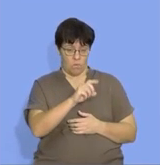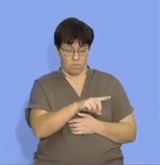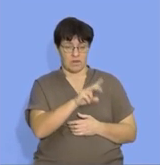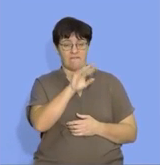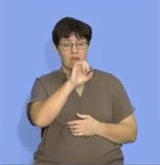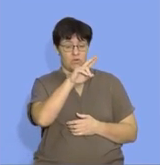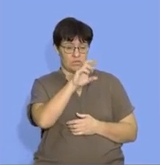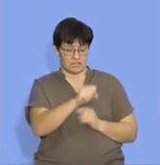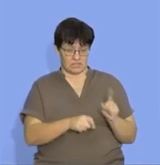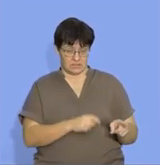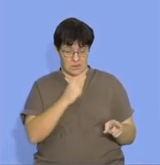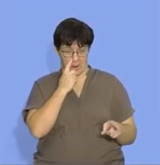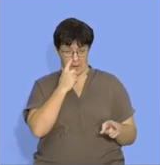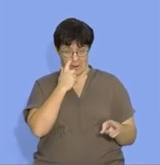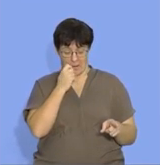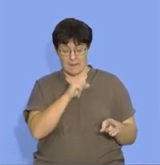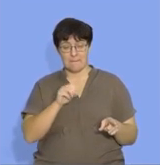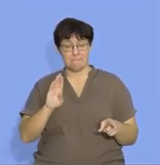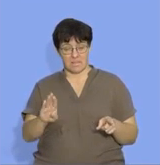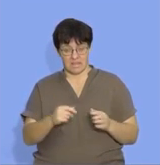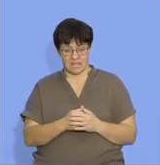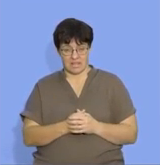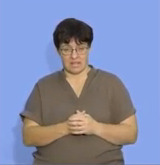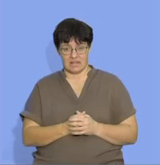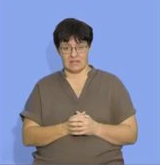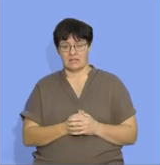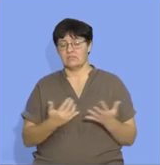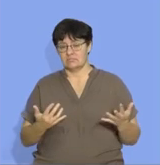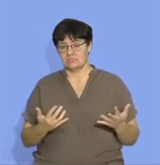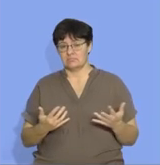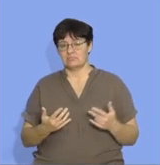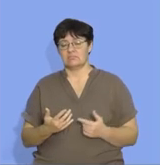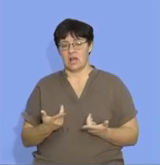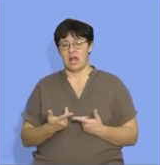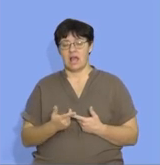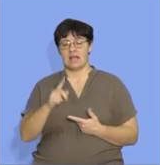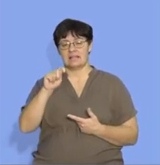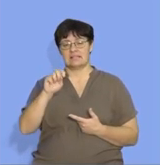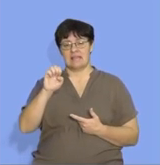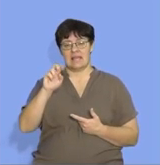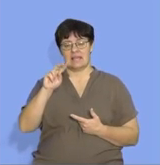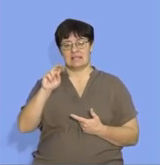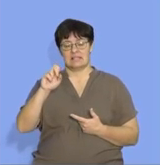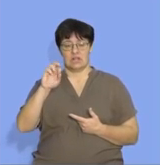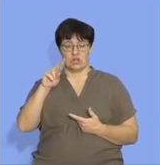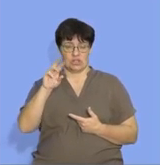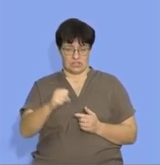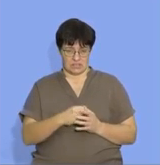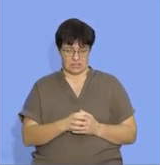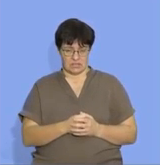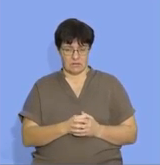virus, okay? Method B is often used against tetanus, and tetanus is